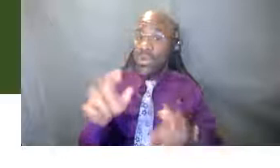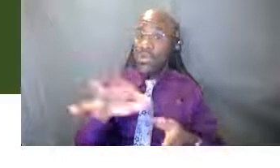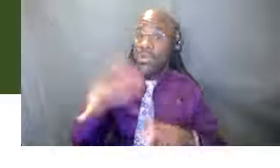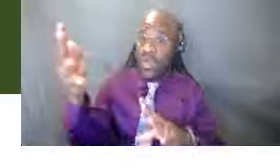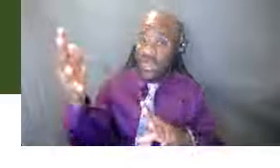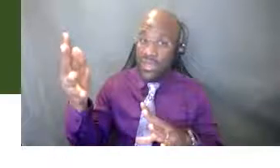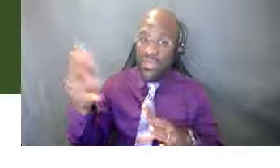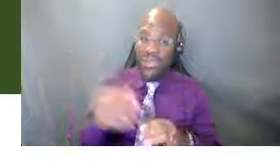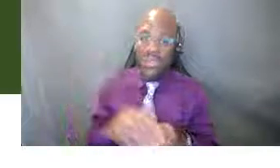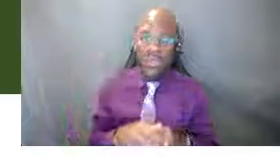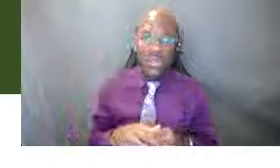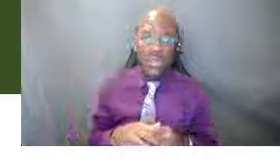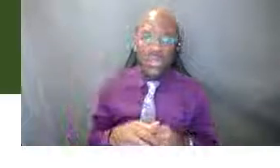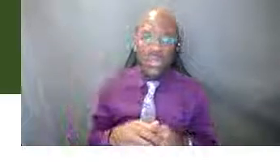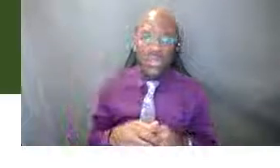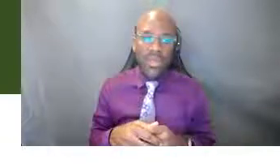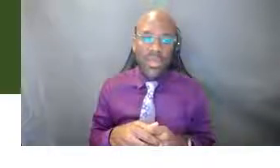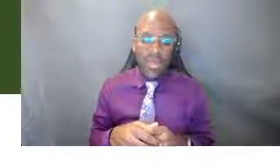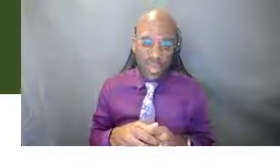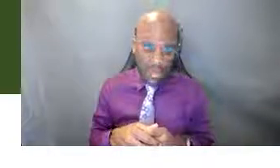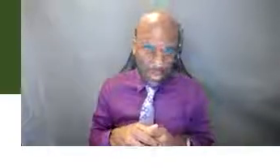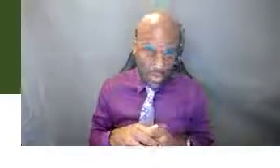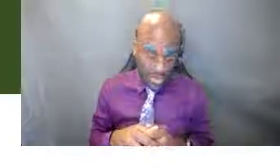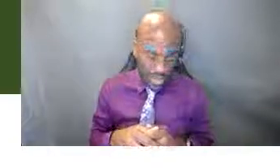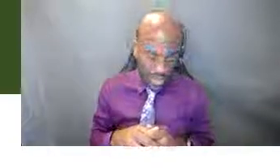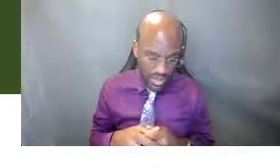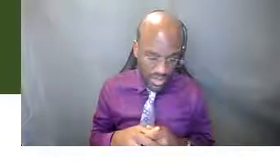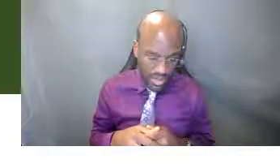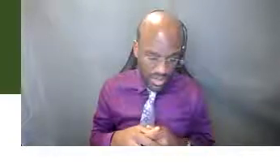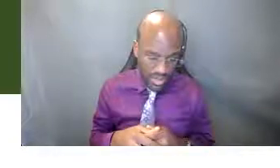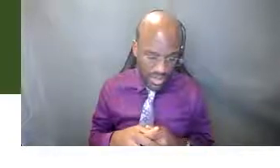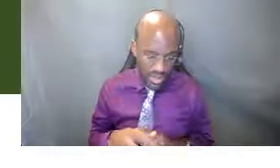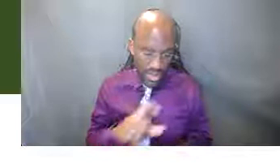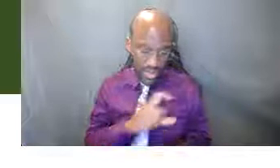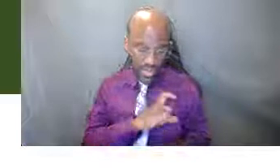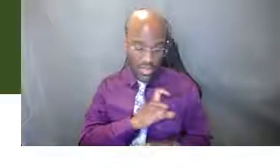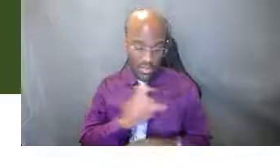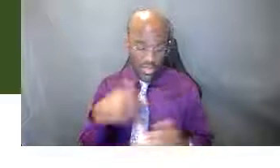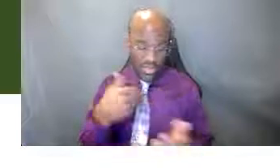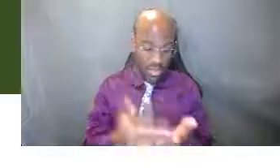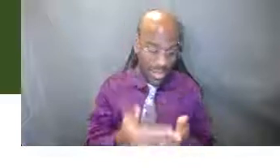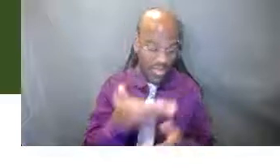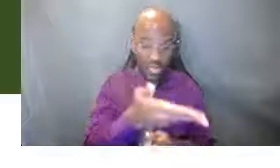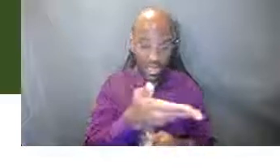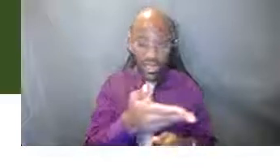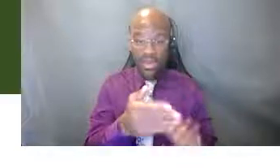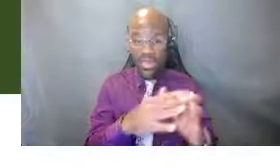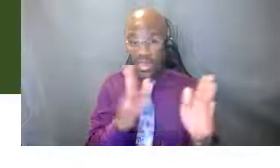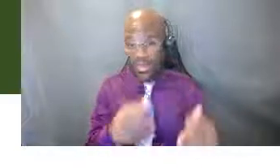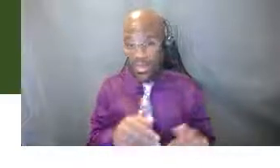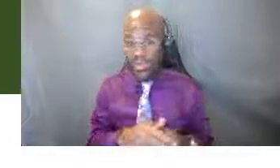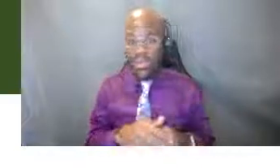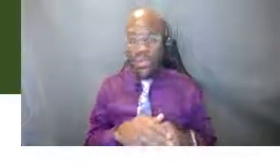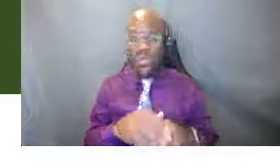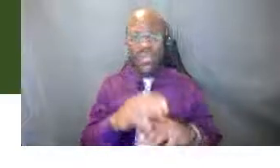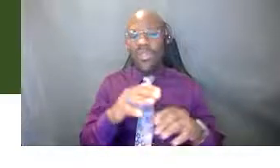help, and then the police arrived at the scene, and the police were not any help. So the entire